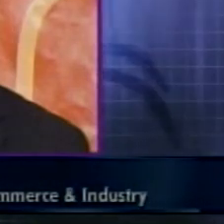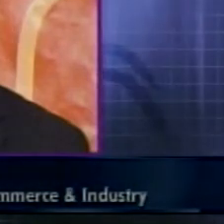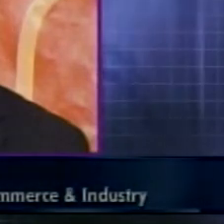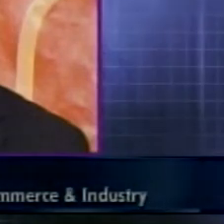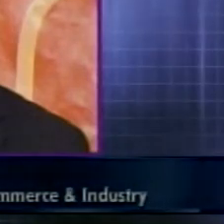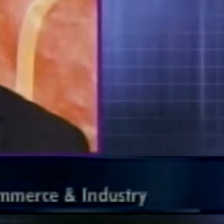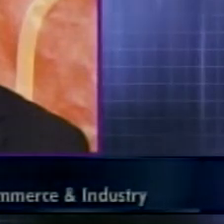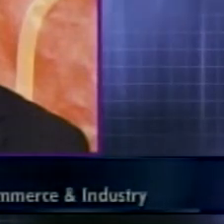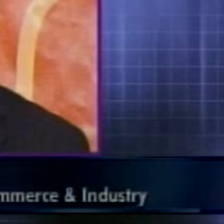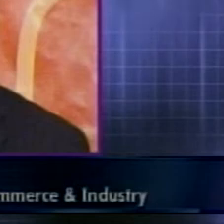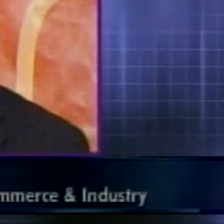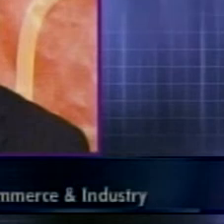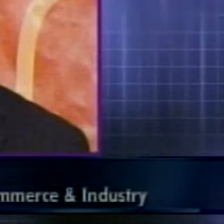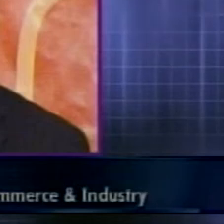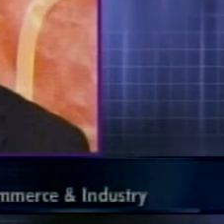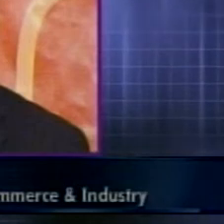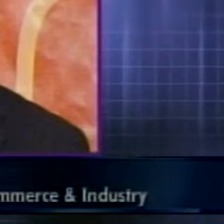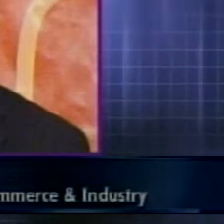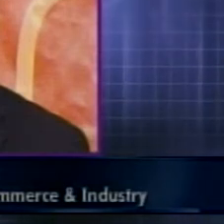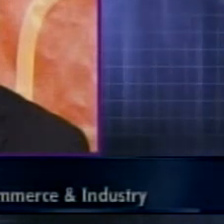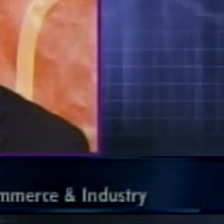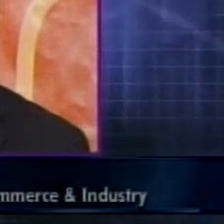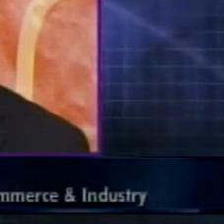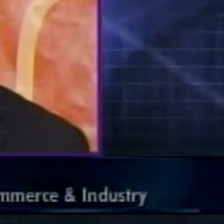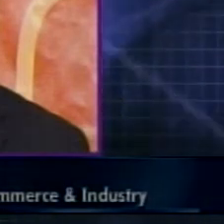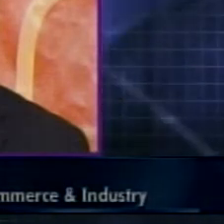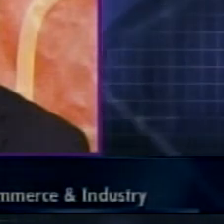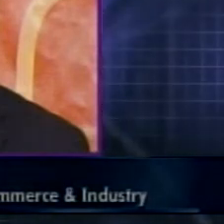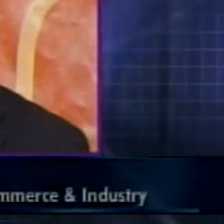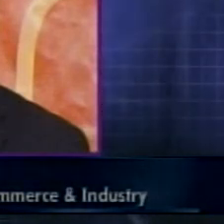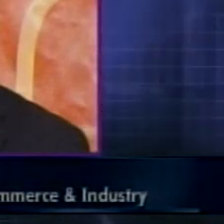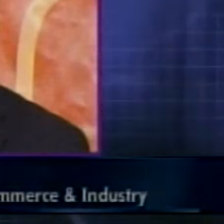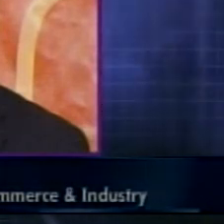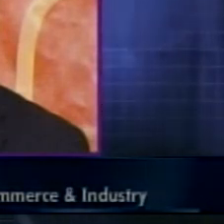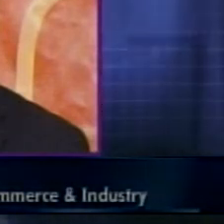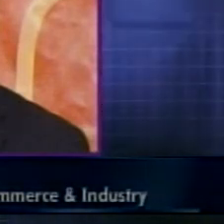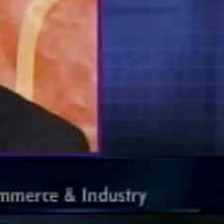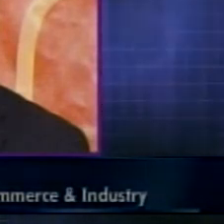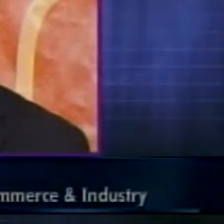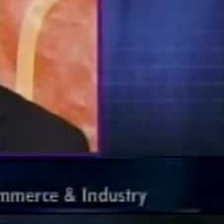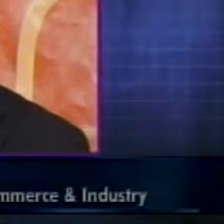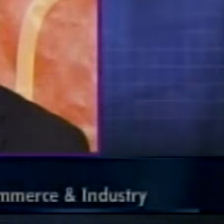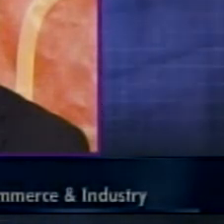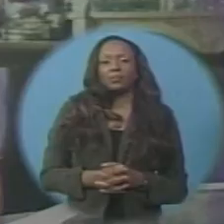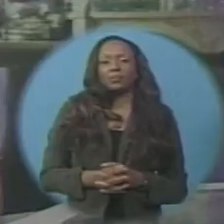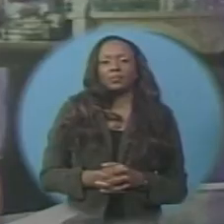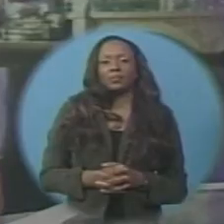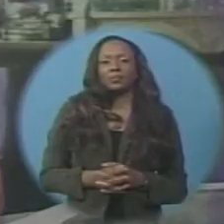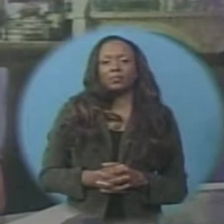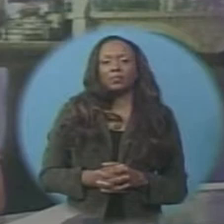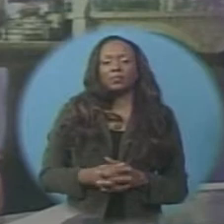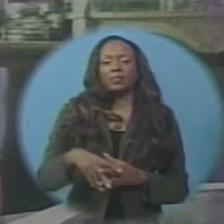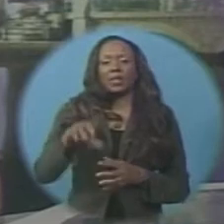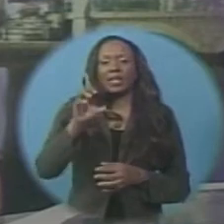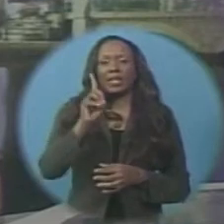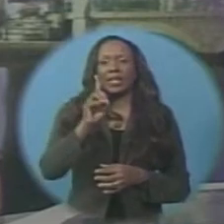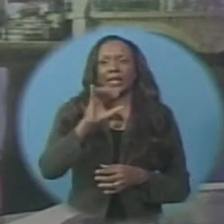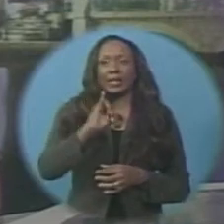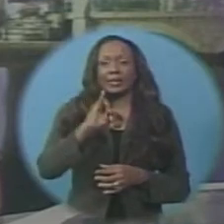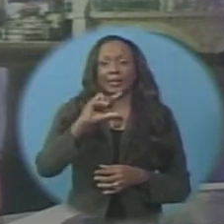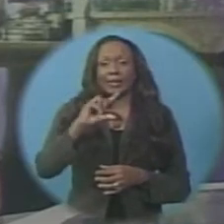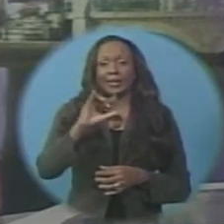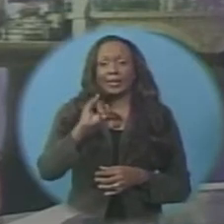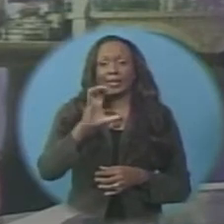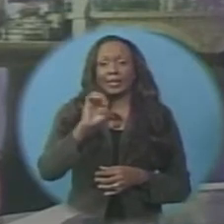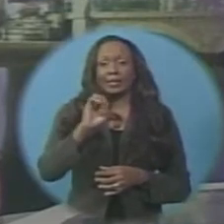to do the necessary for passage of a storm, that we're ready and willing to do as we should do. Well, telecommunications